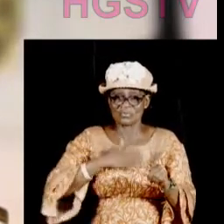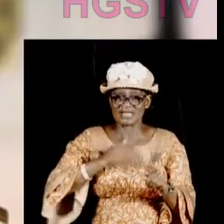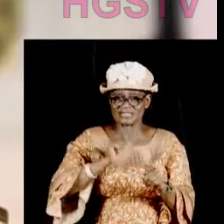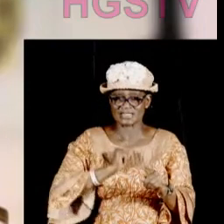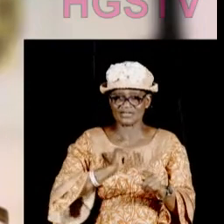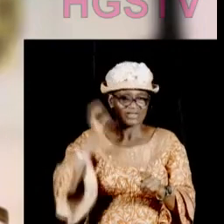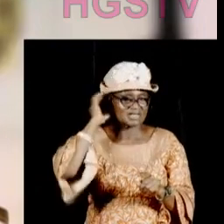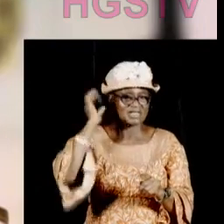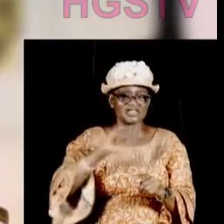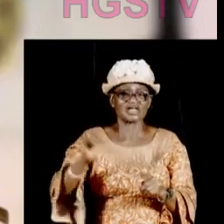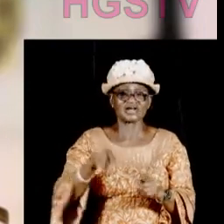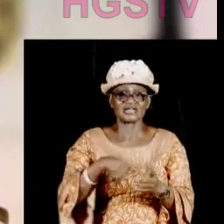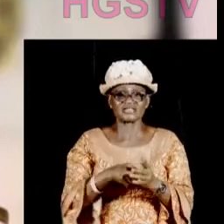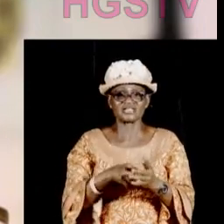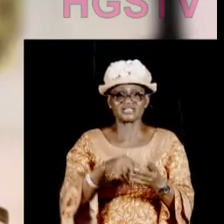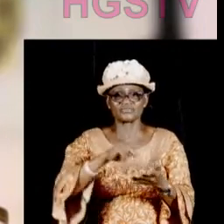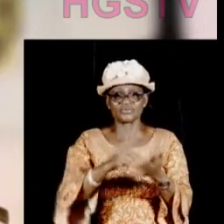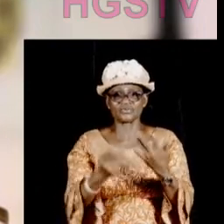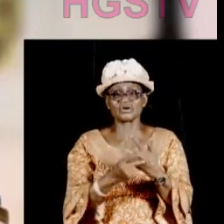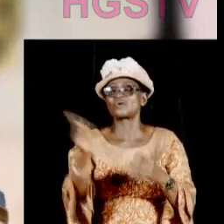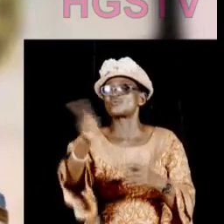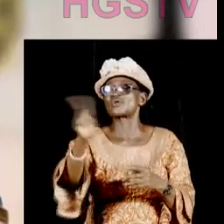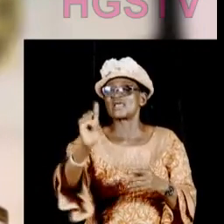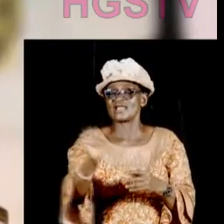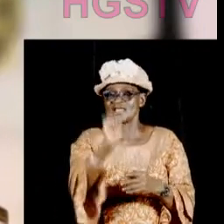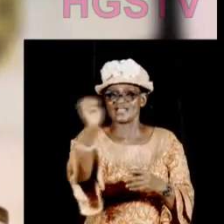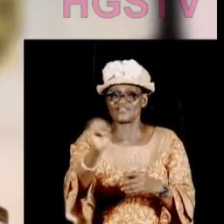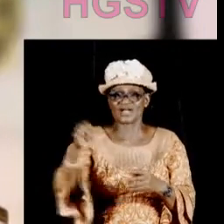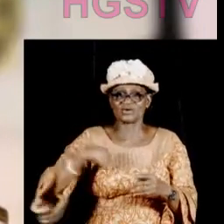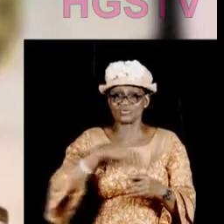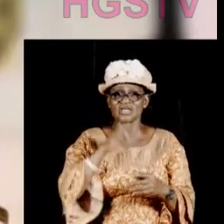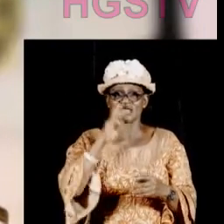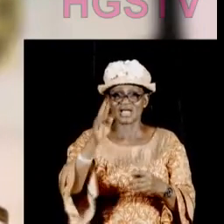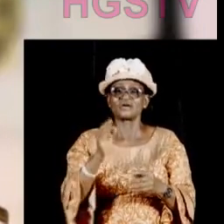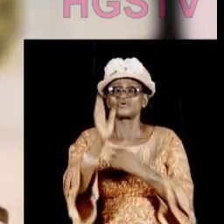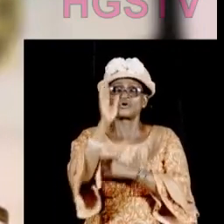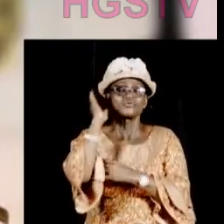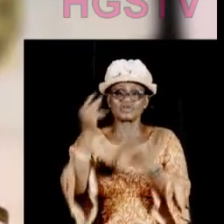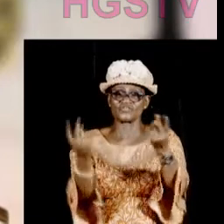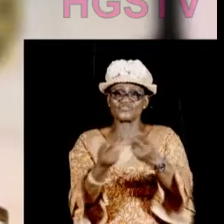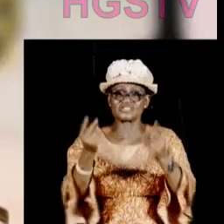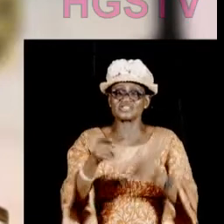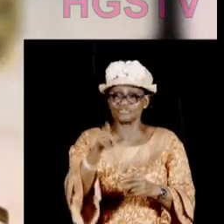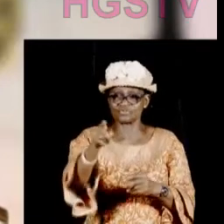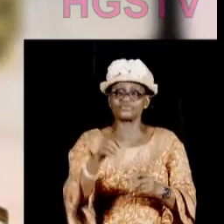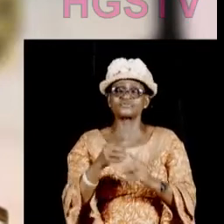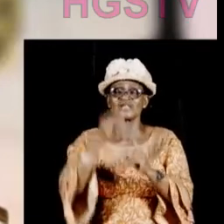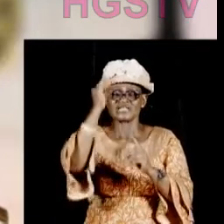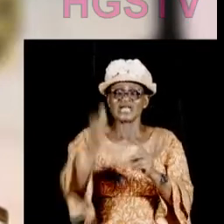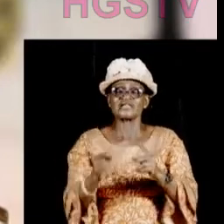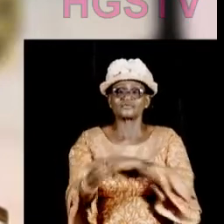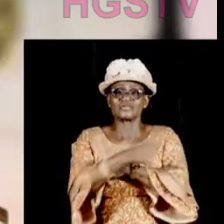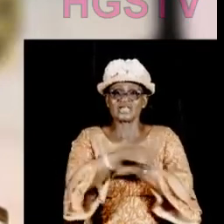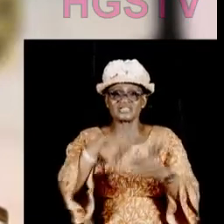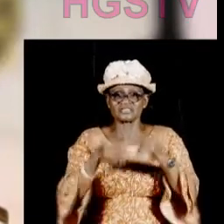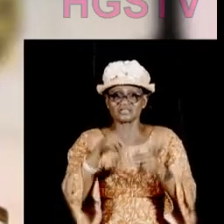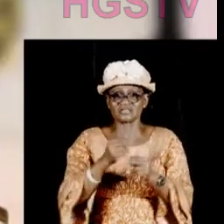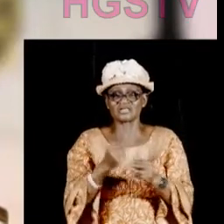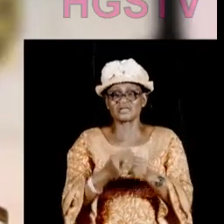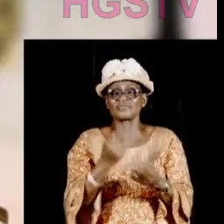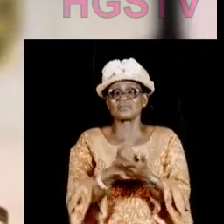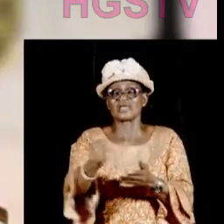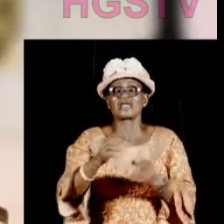this telecast wherever we are. God will visit you specially today in Jesus' name. Amen. Our topic